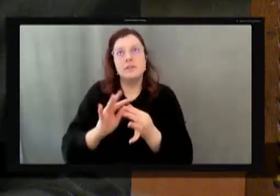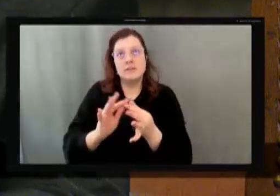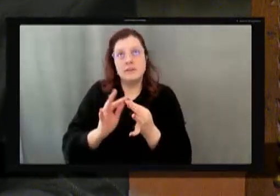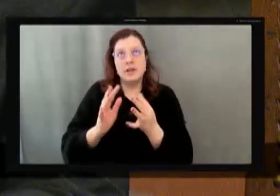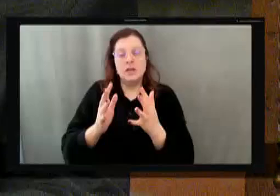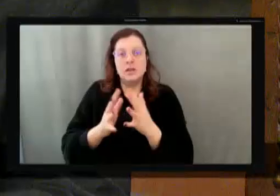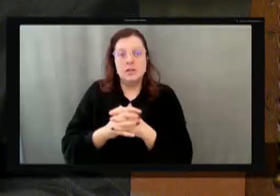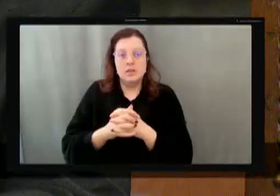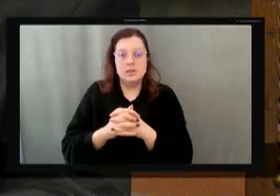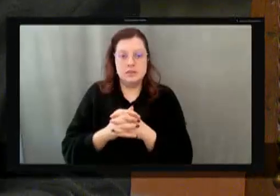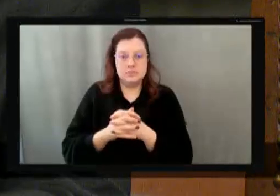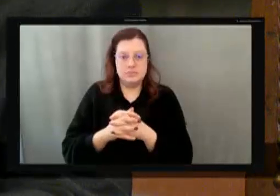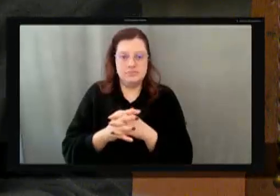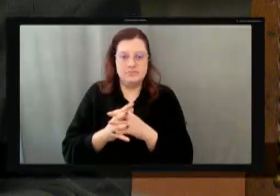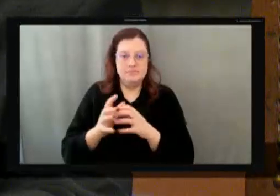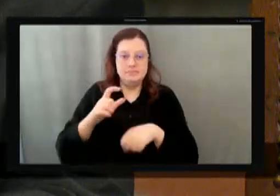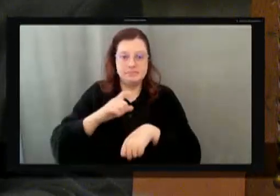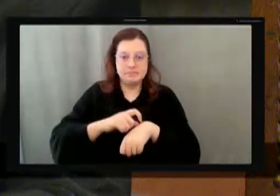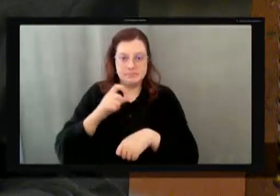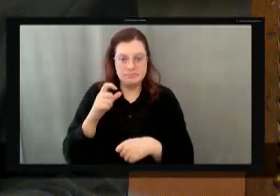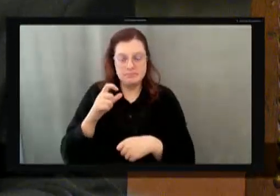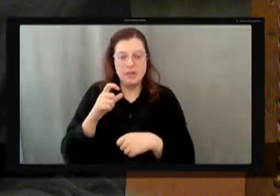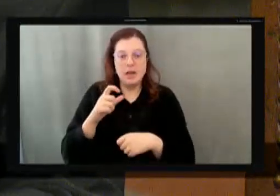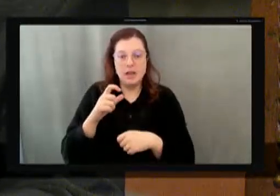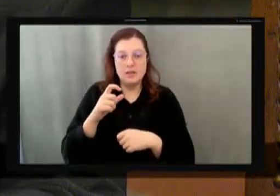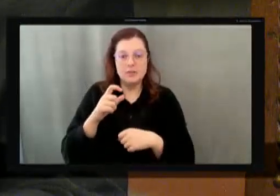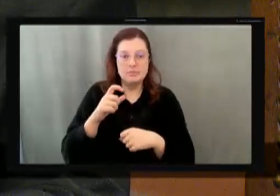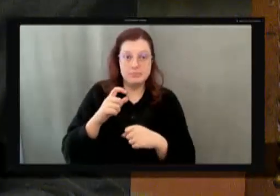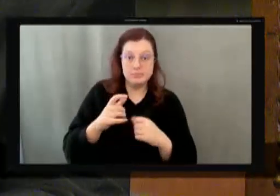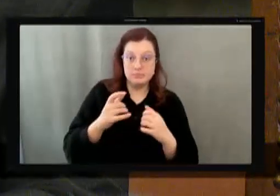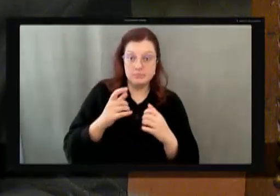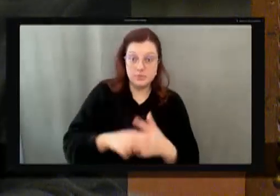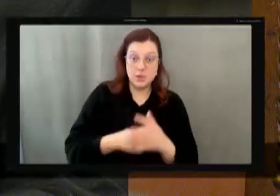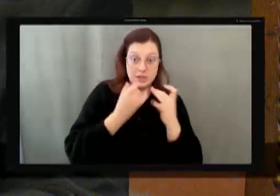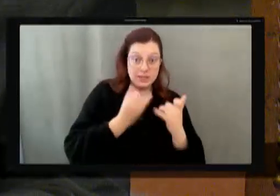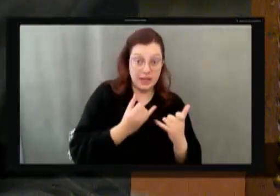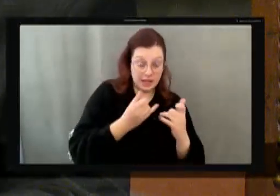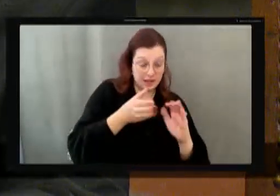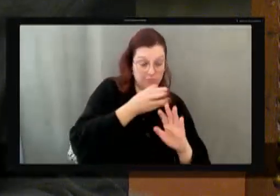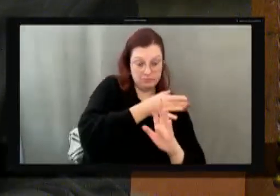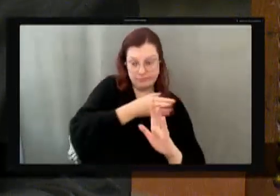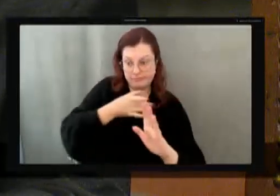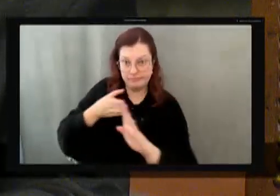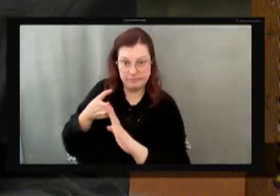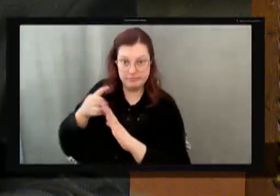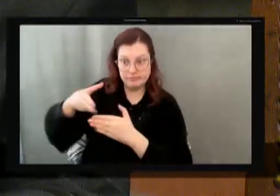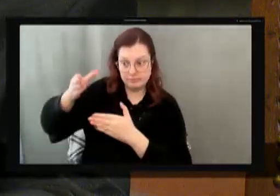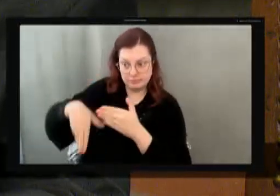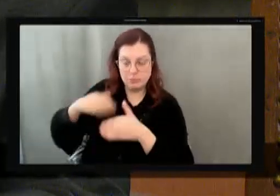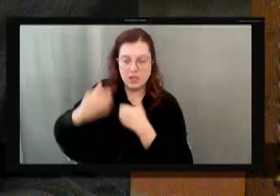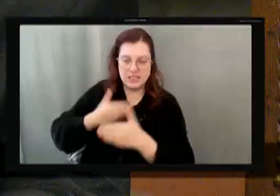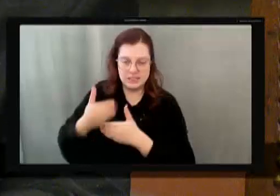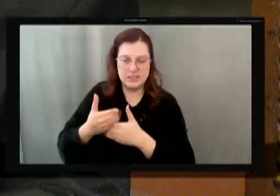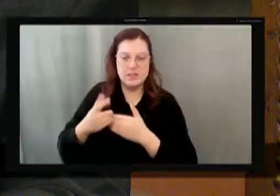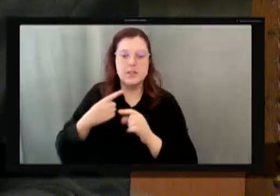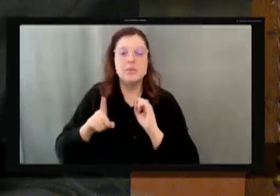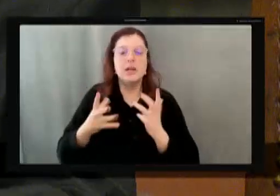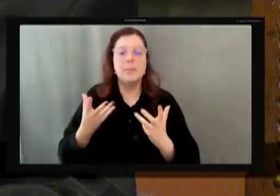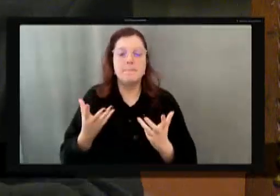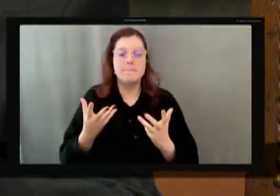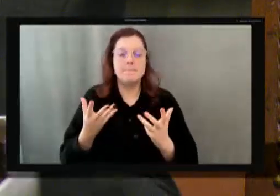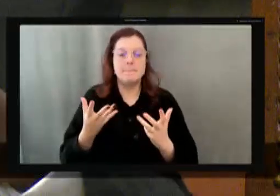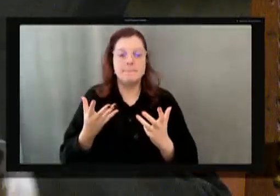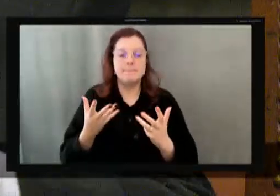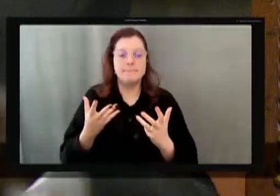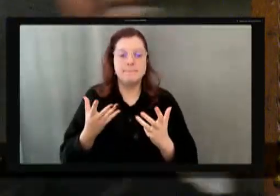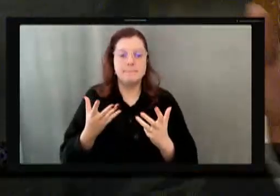kind of time horizon from today to, you know, the completion of the process, but, you know, what is